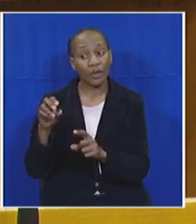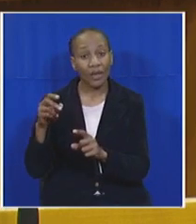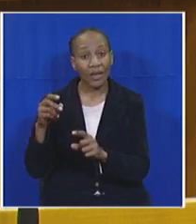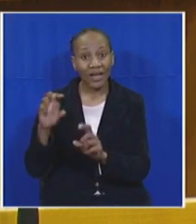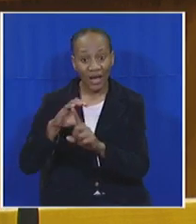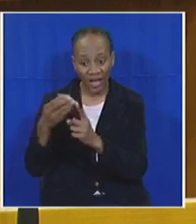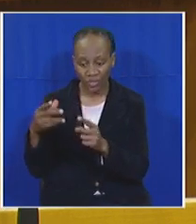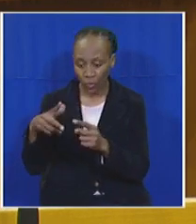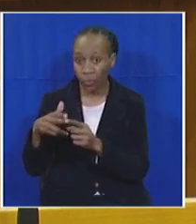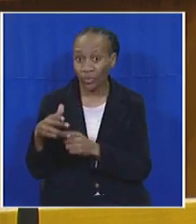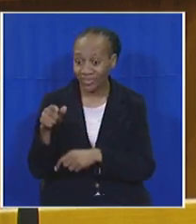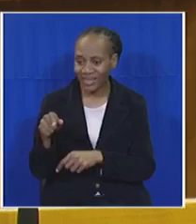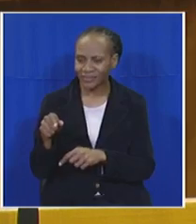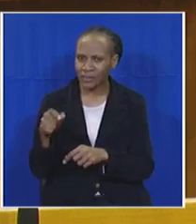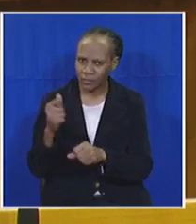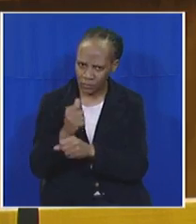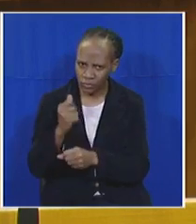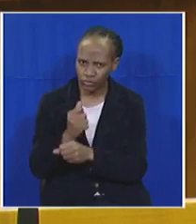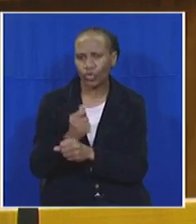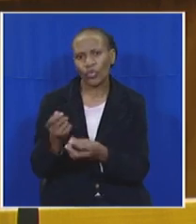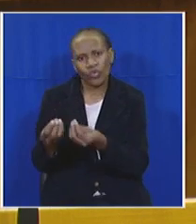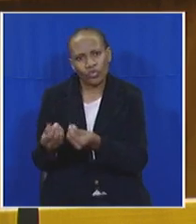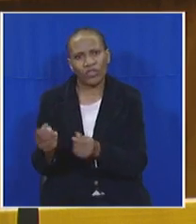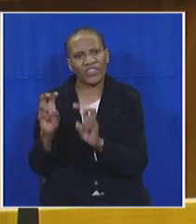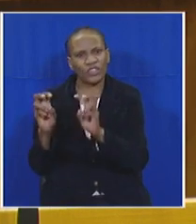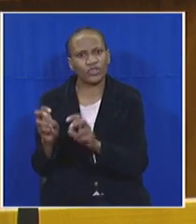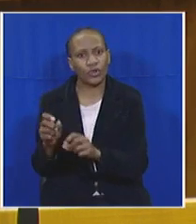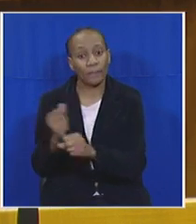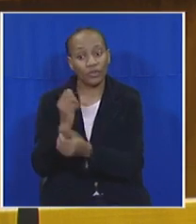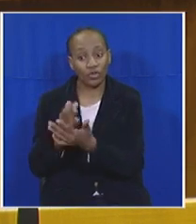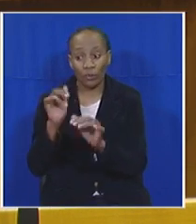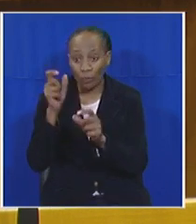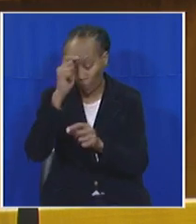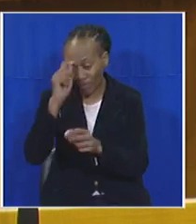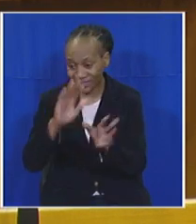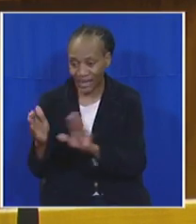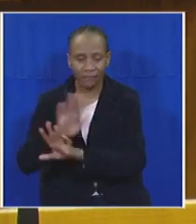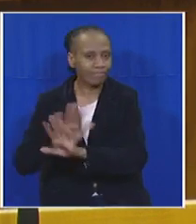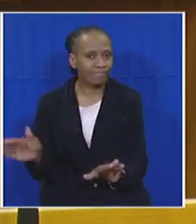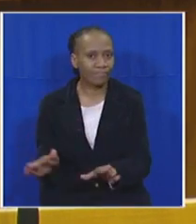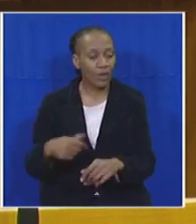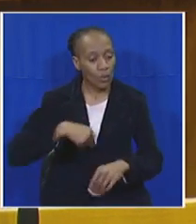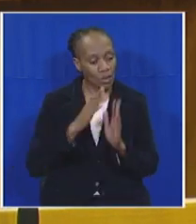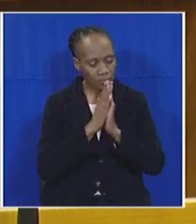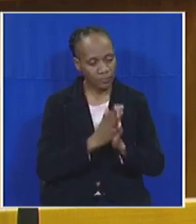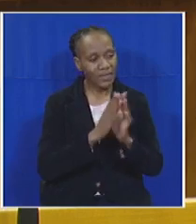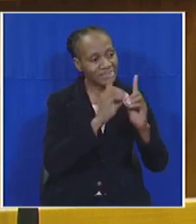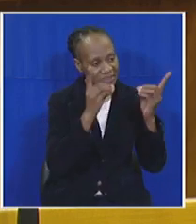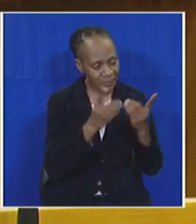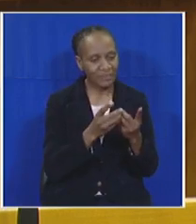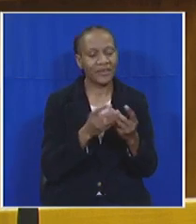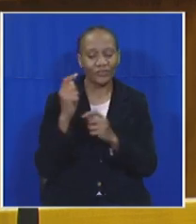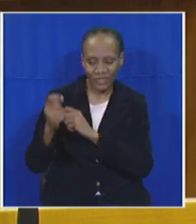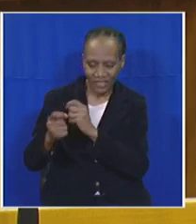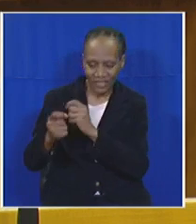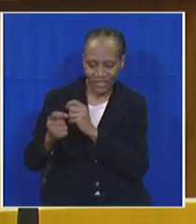so as to reduce the number of fatalities and injuries emanating from it. We therefore request that the Department of Traditional